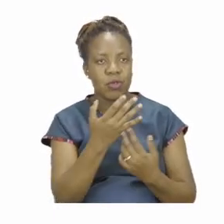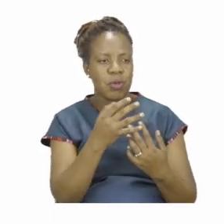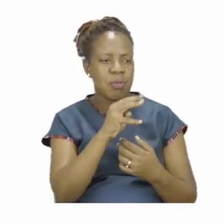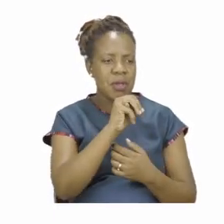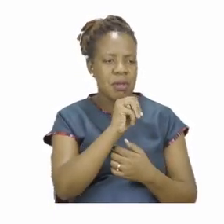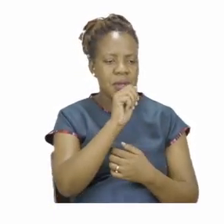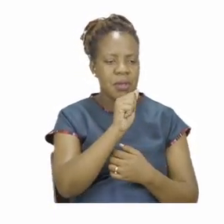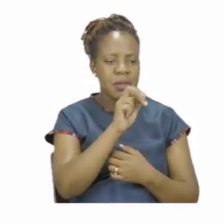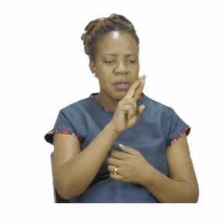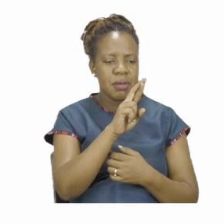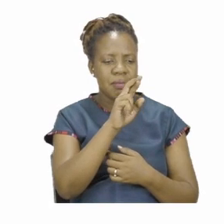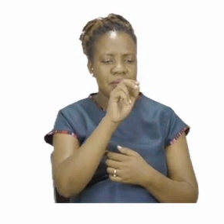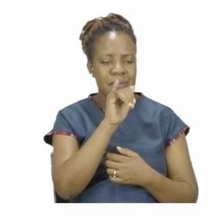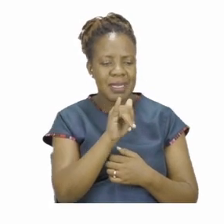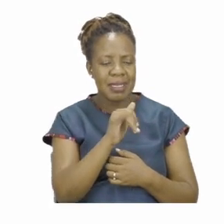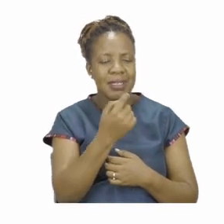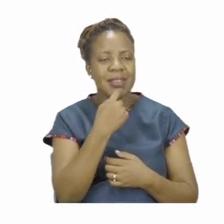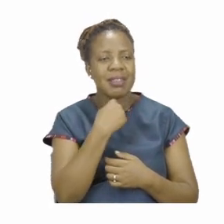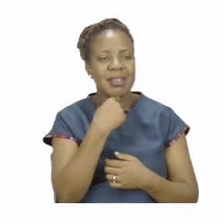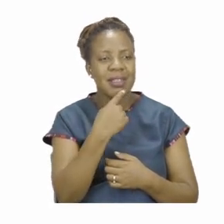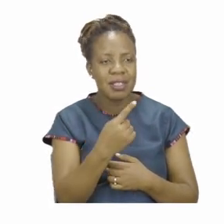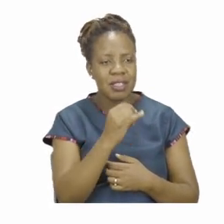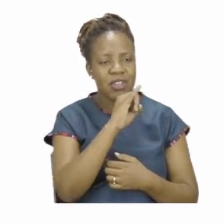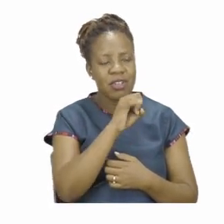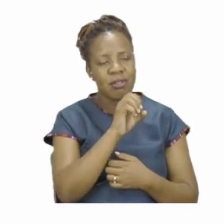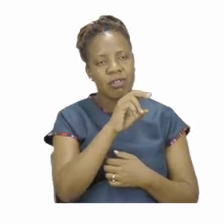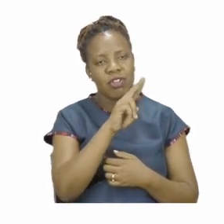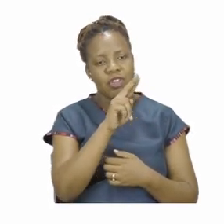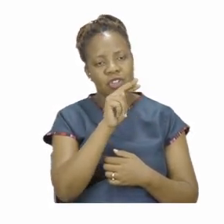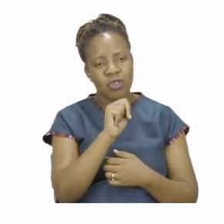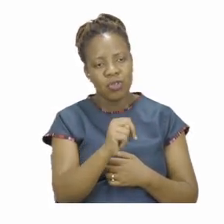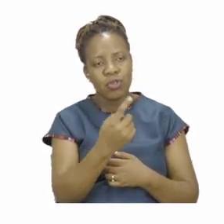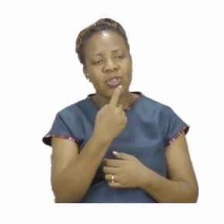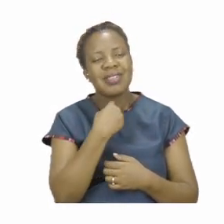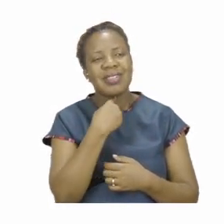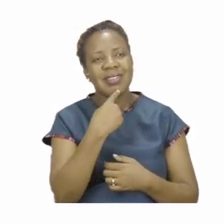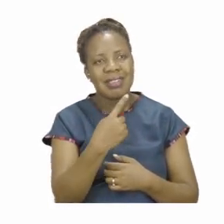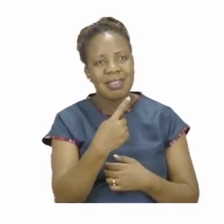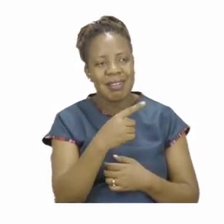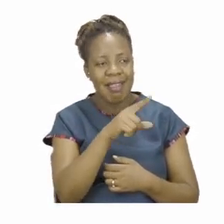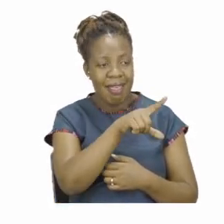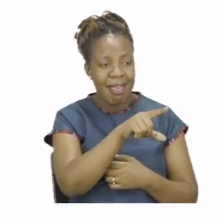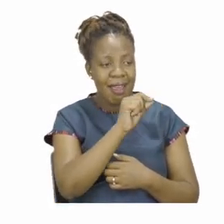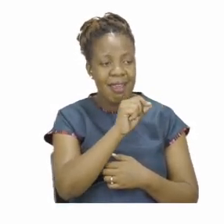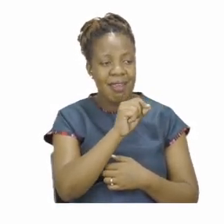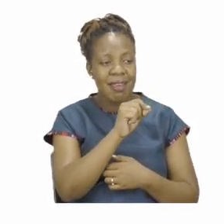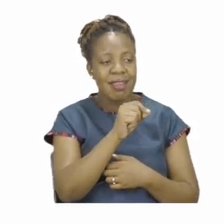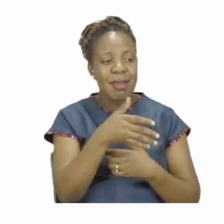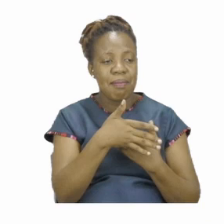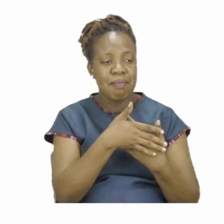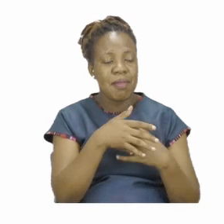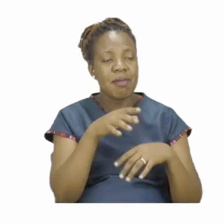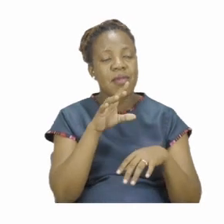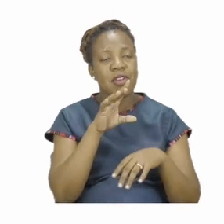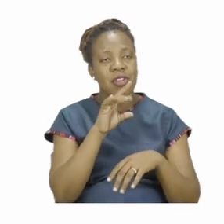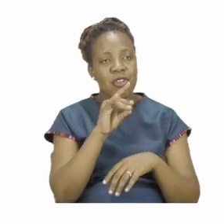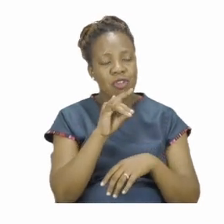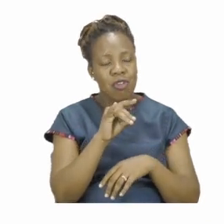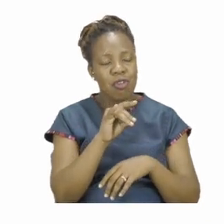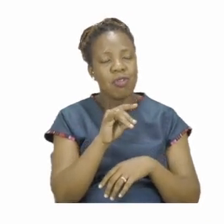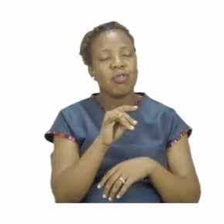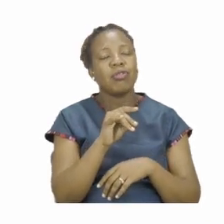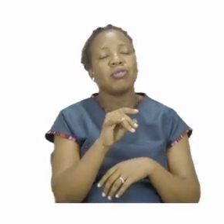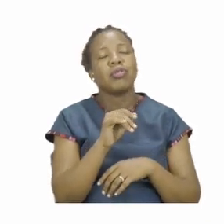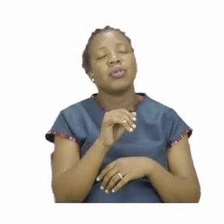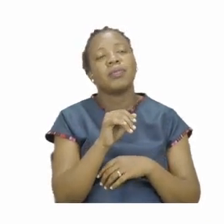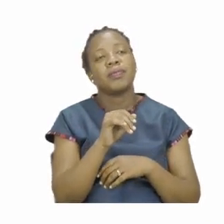The puppy is. Then, if we're going to use the word you, we,